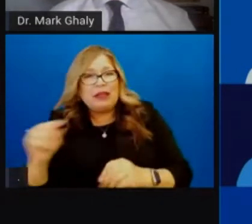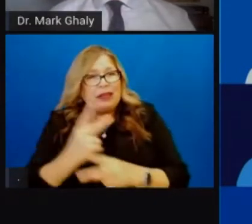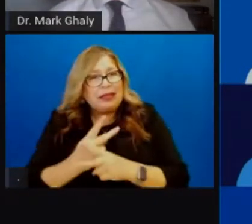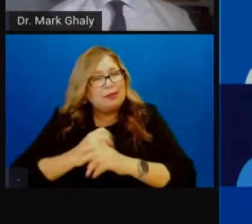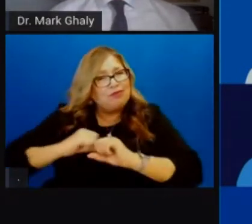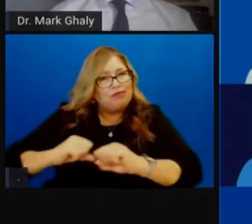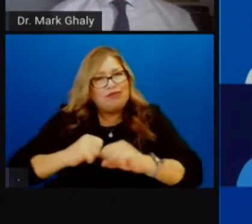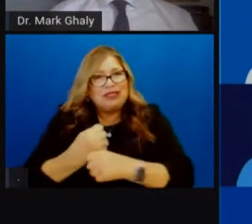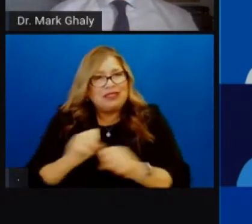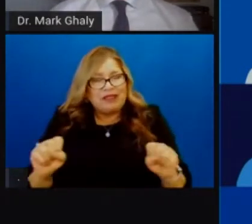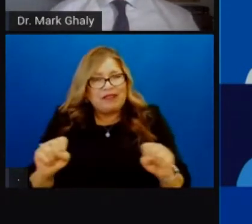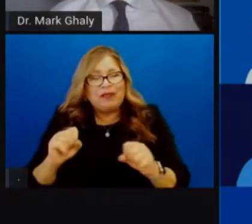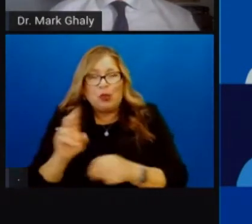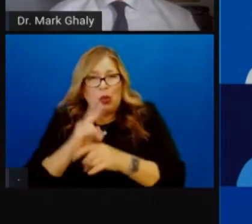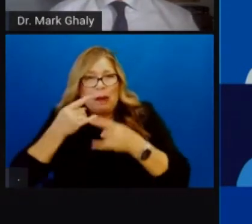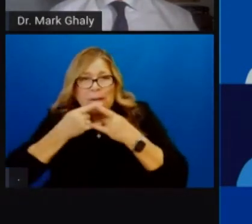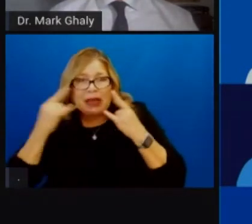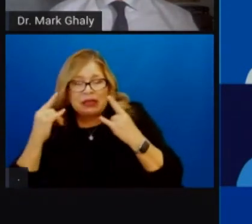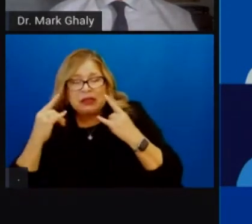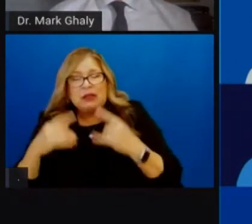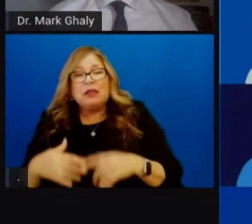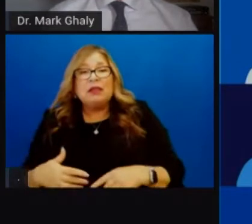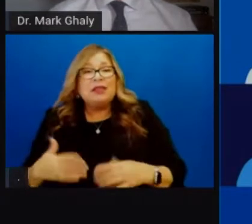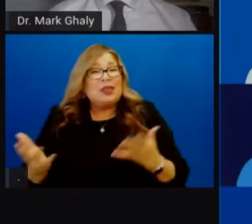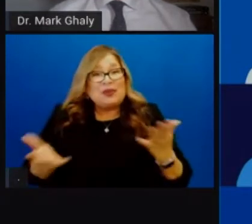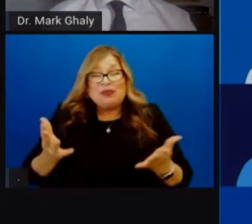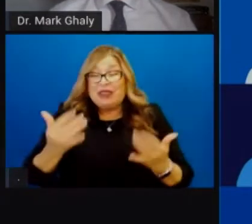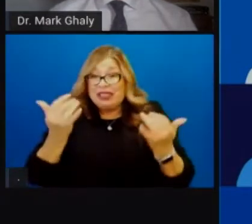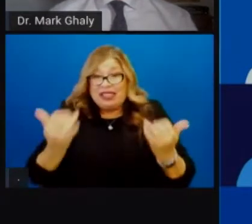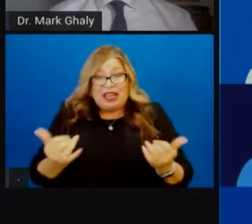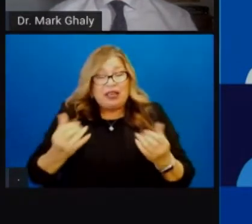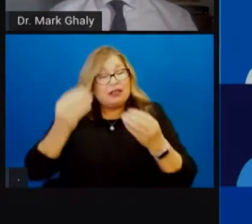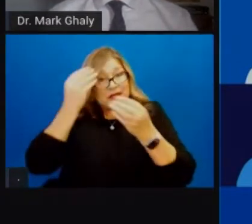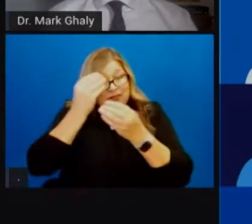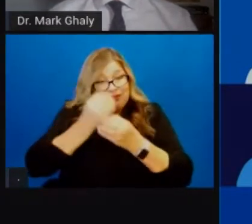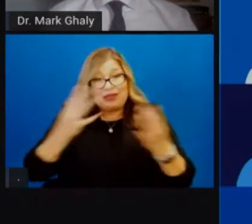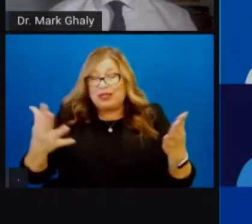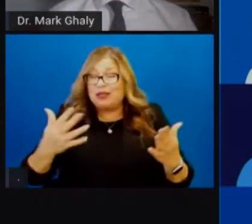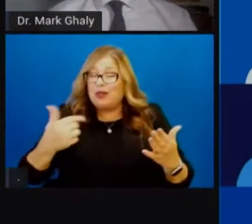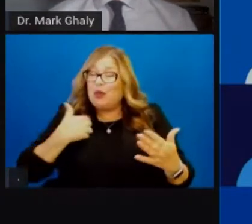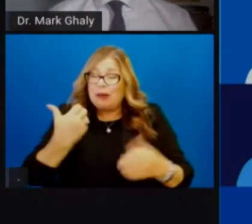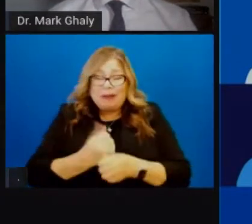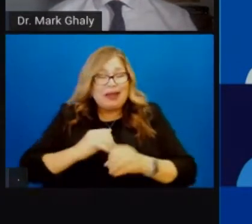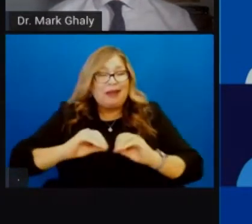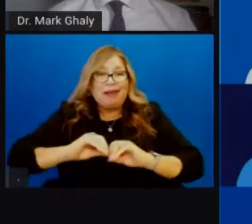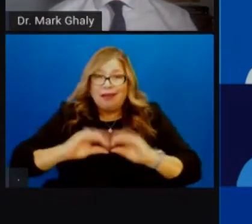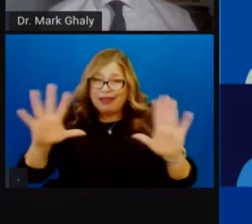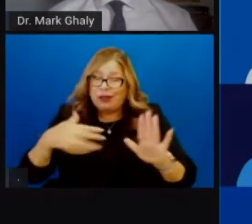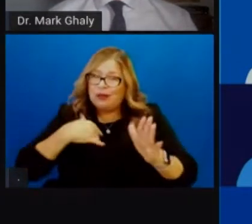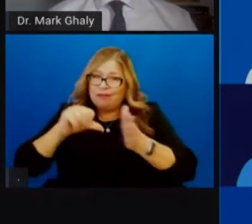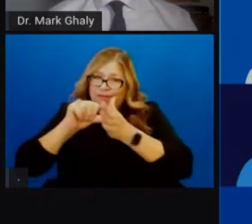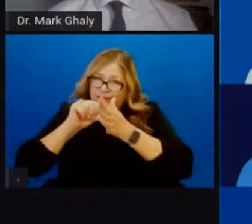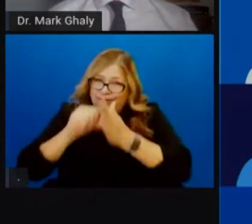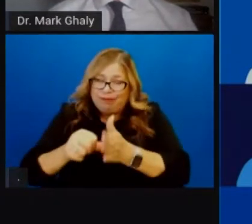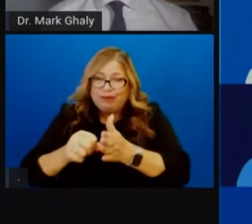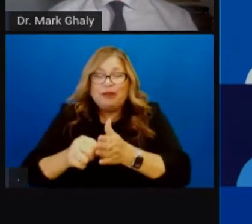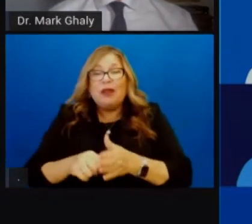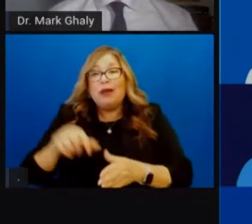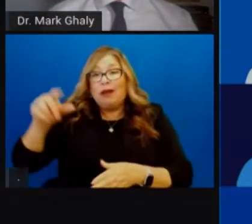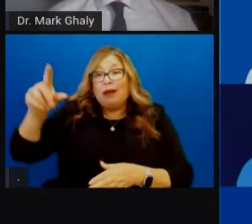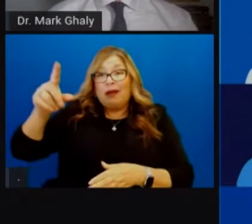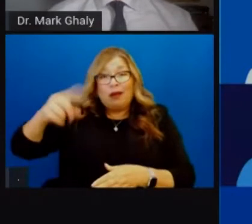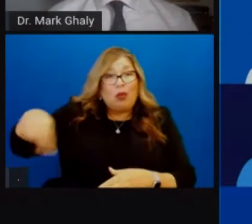today's announcement should be one where we are saying loud and clear that those individuals